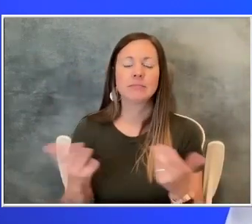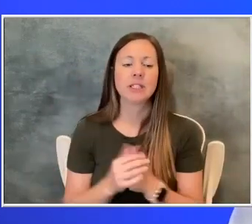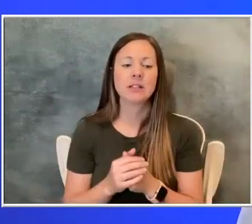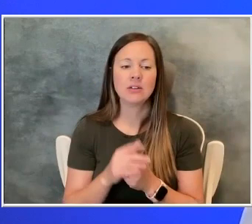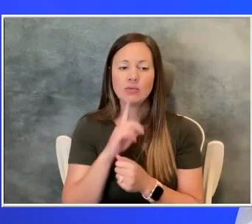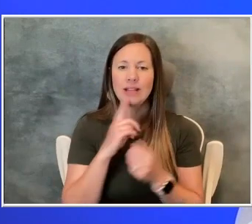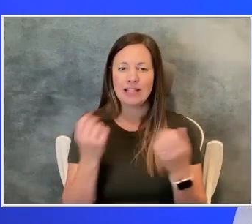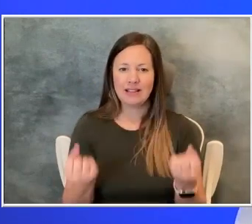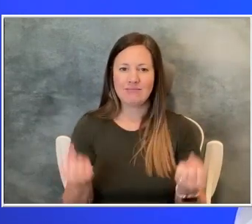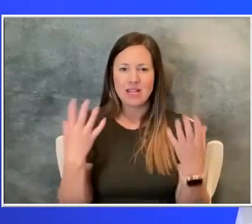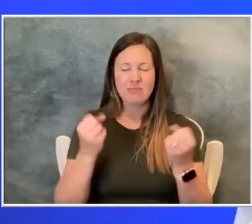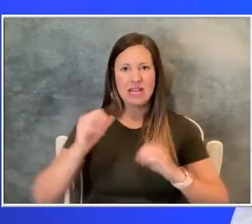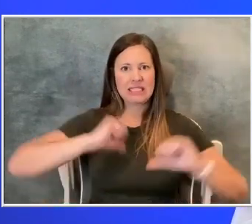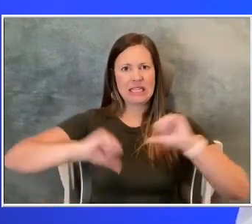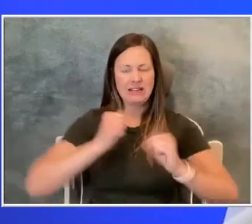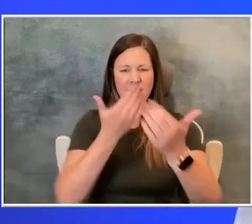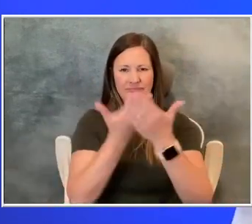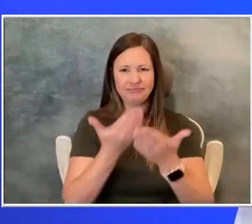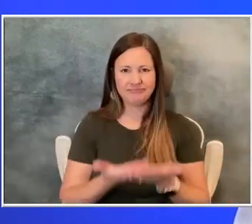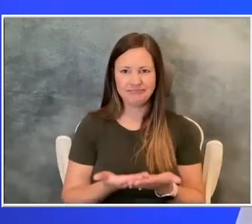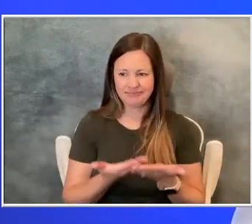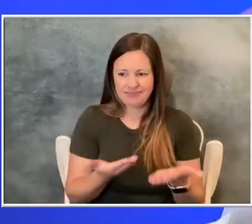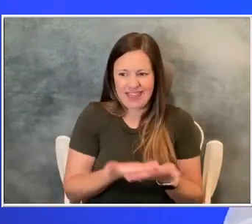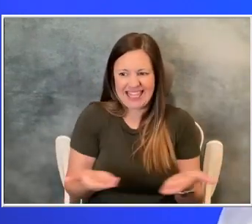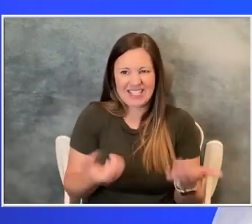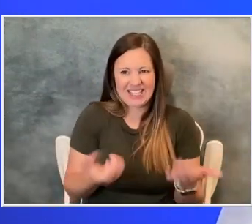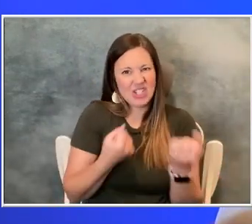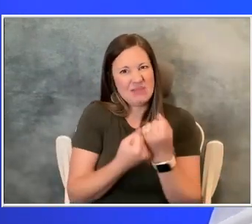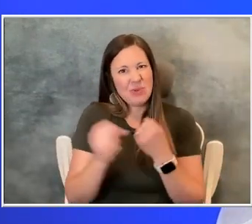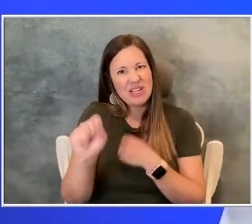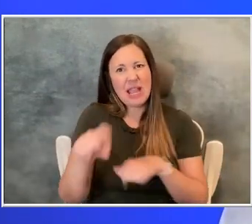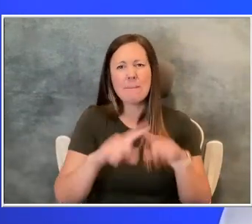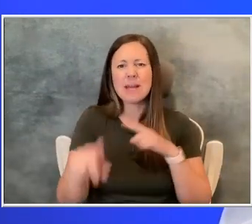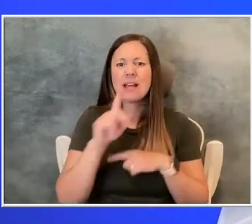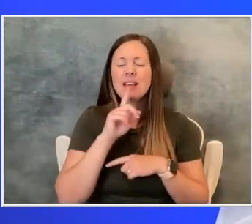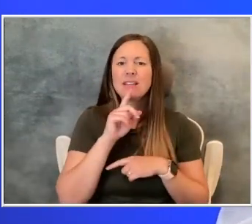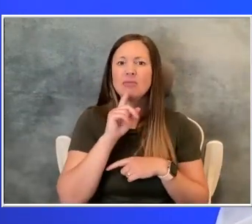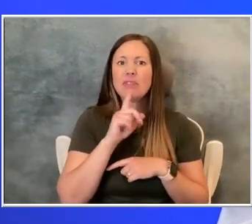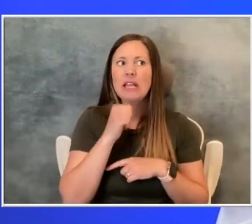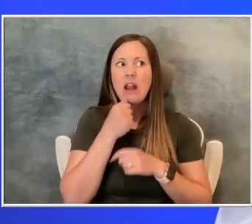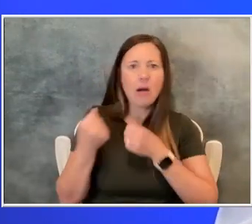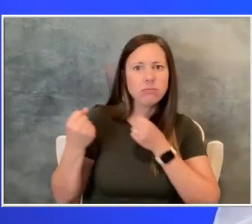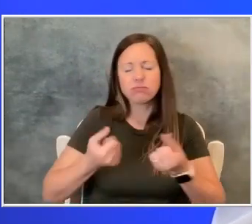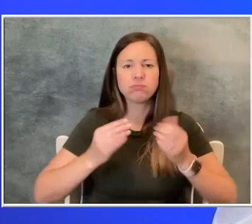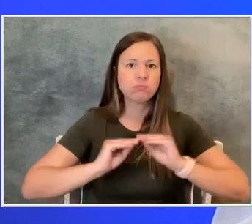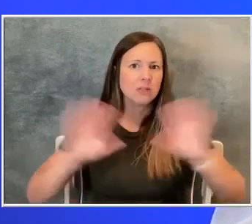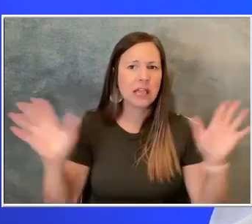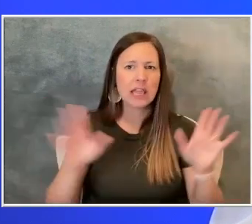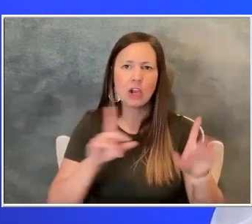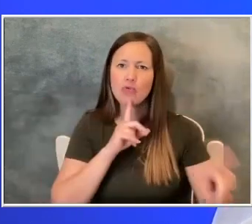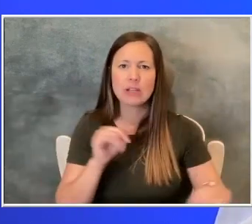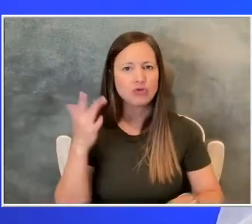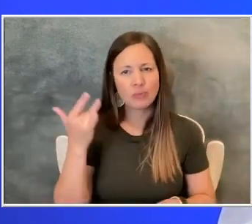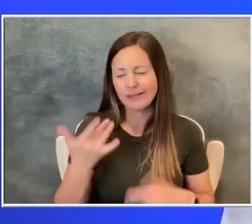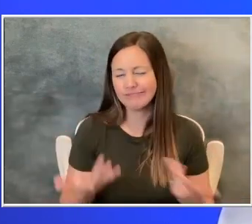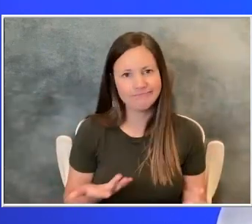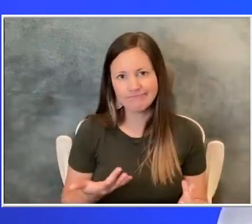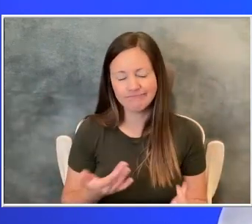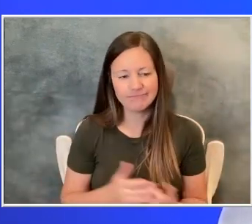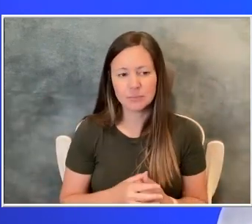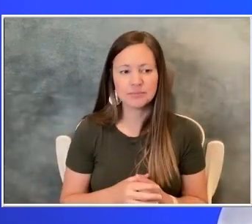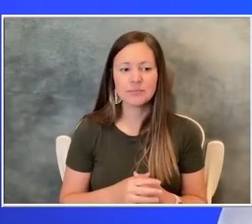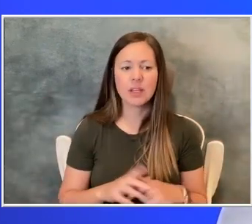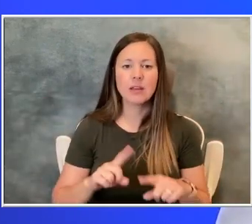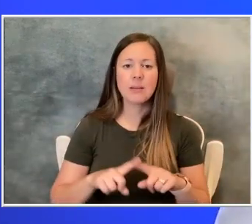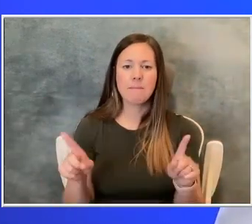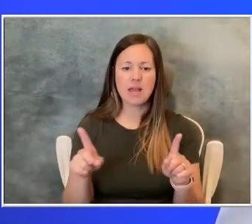scientific evidence to support some of that, but not like so robust it's black and white, right? But definitely, what are we going to do?